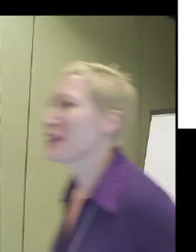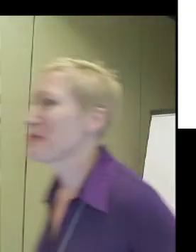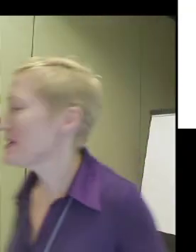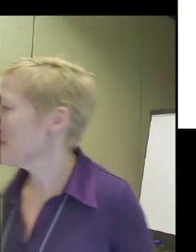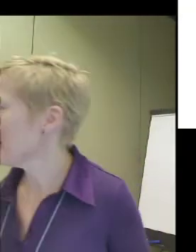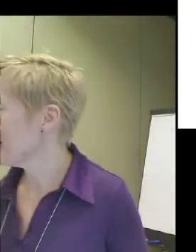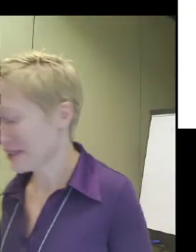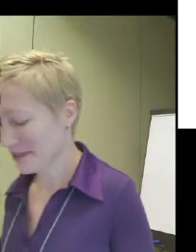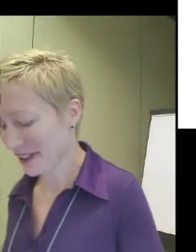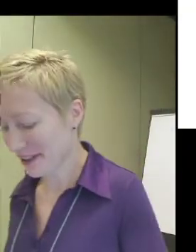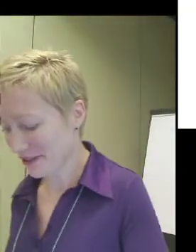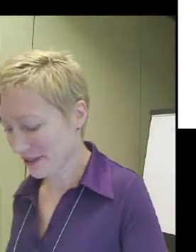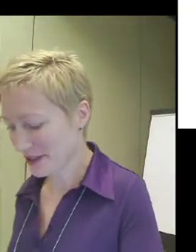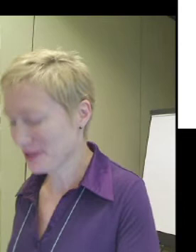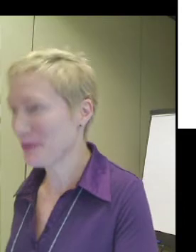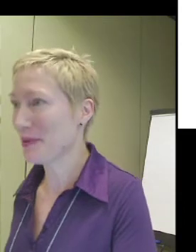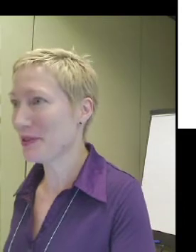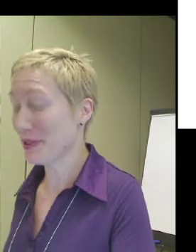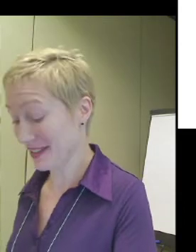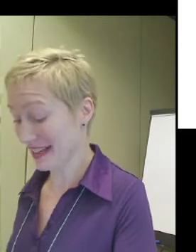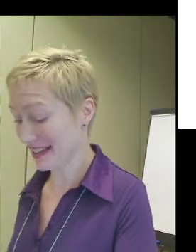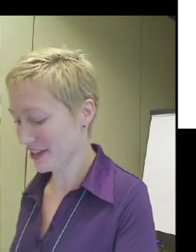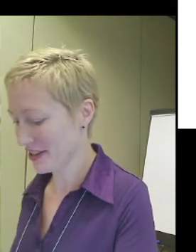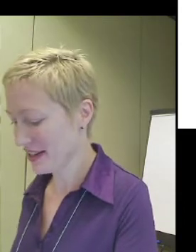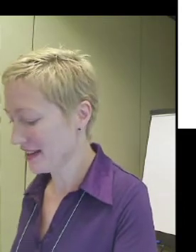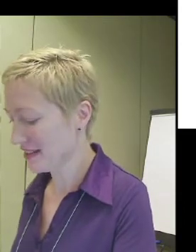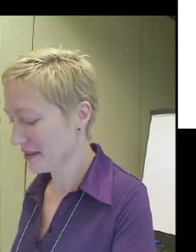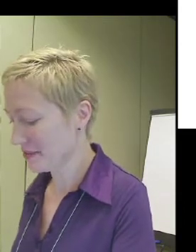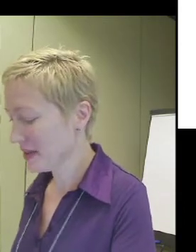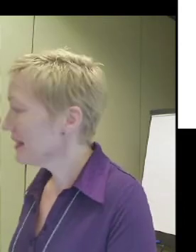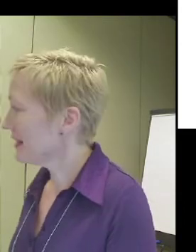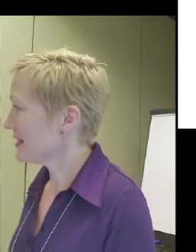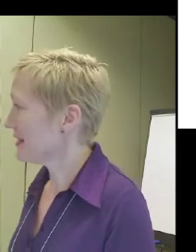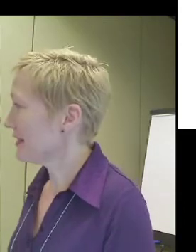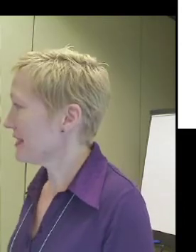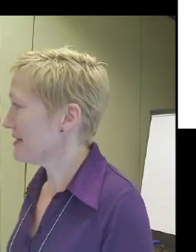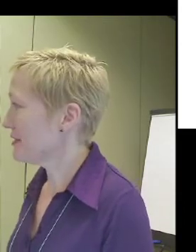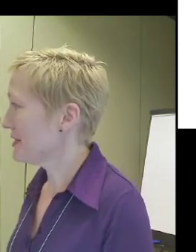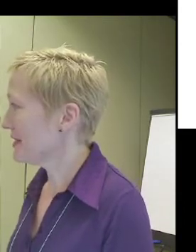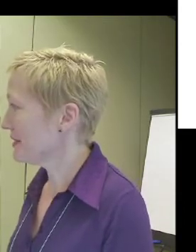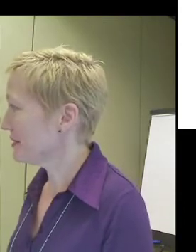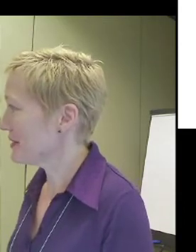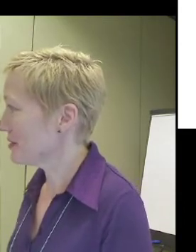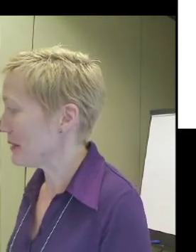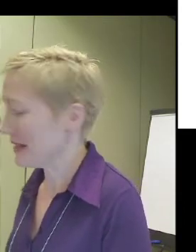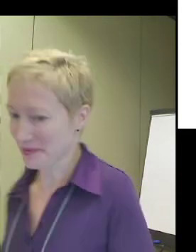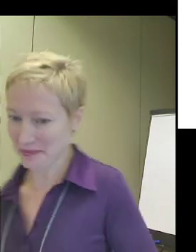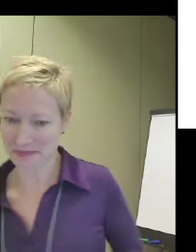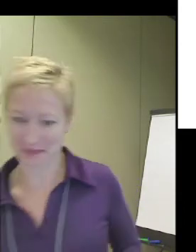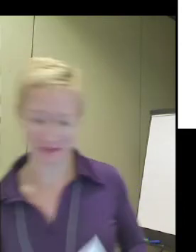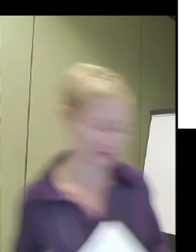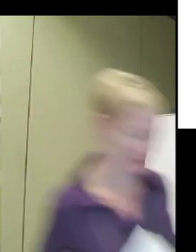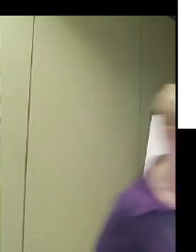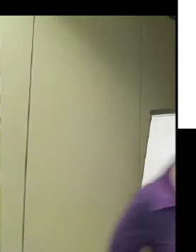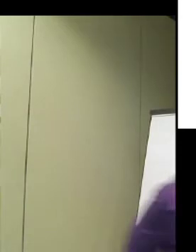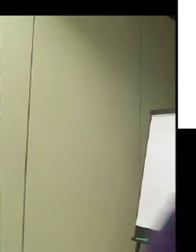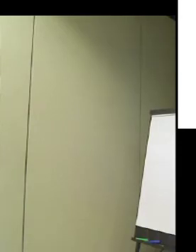Thank you very much, Emmanuel. We're looking forward to tomorrow, to the next session. And next I'd like to ask Susan Nichols to speak.